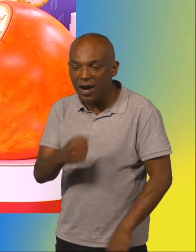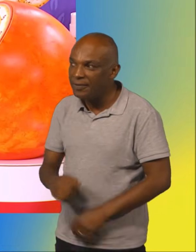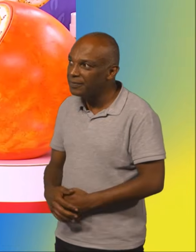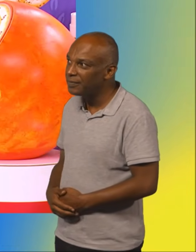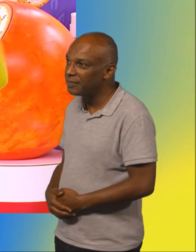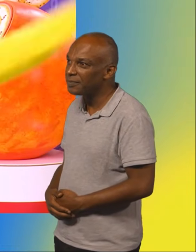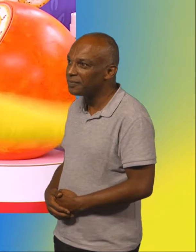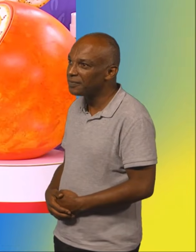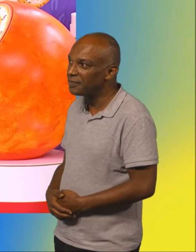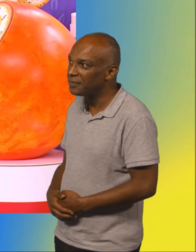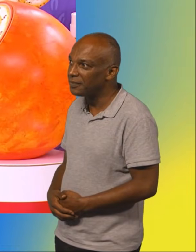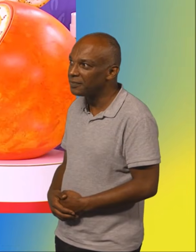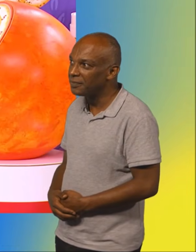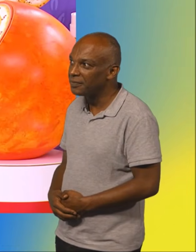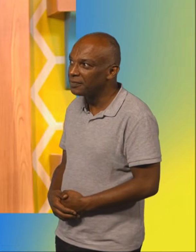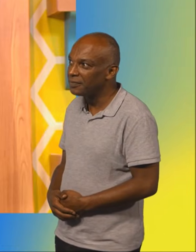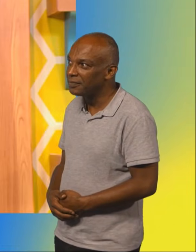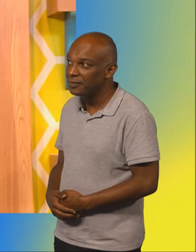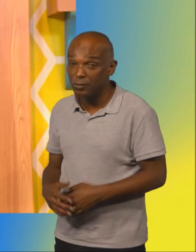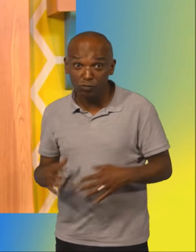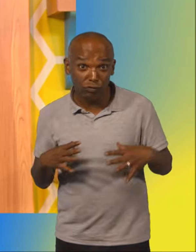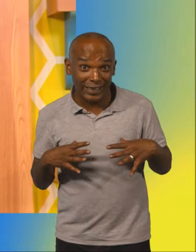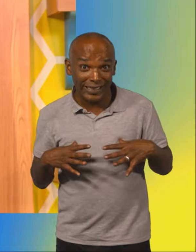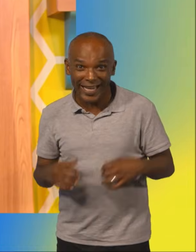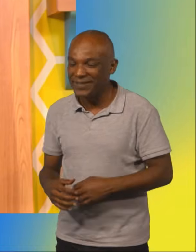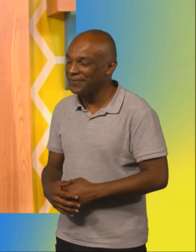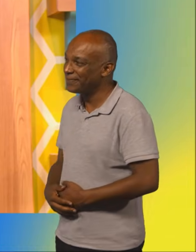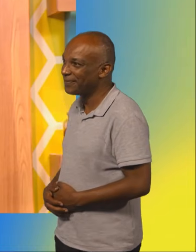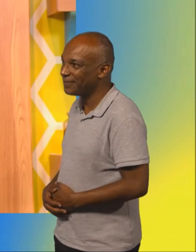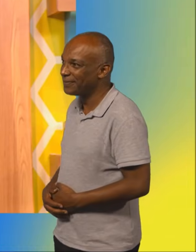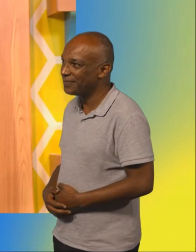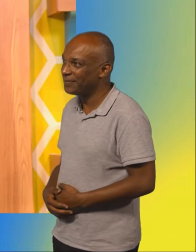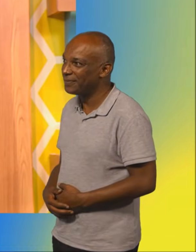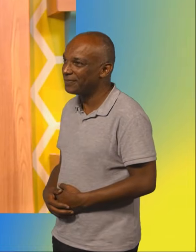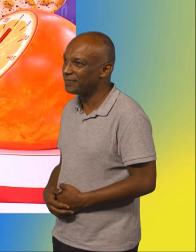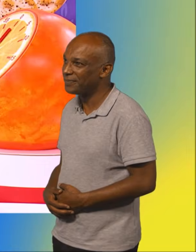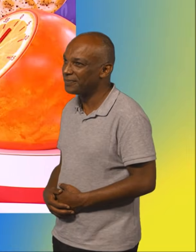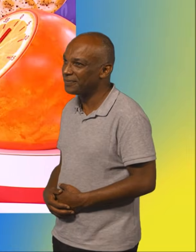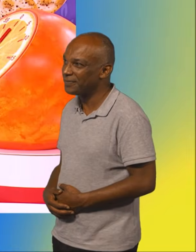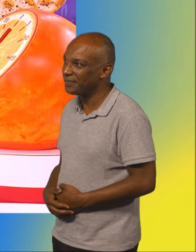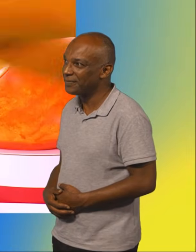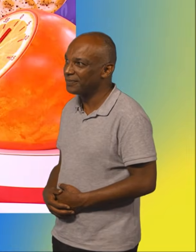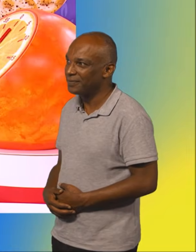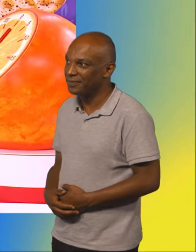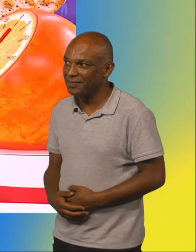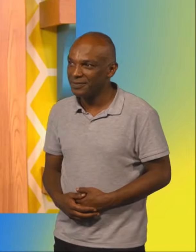go. Ready, Teddy, go!